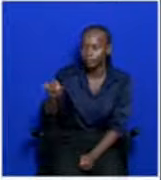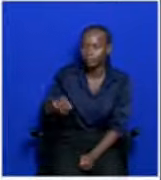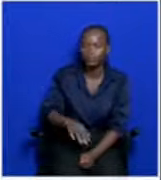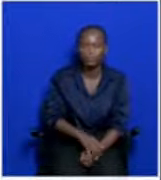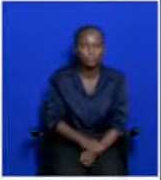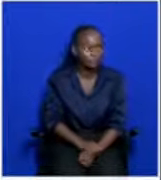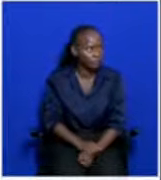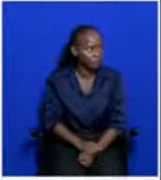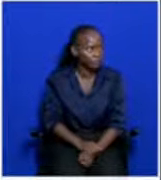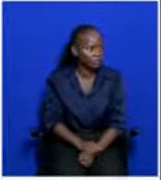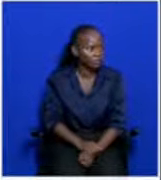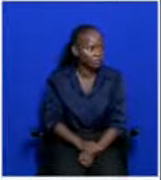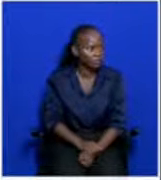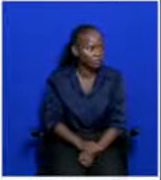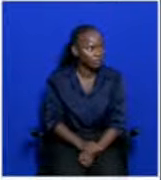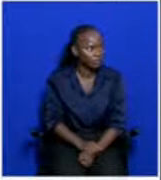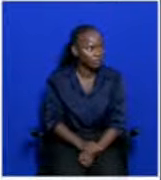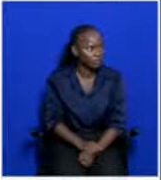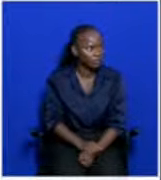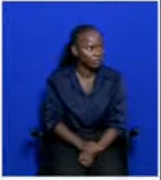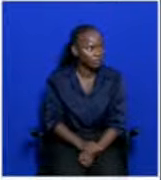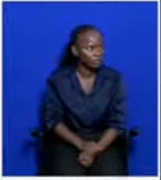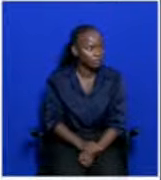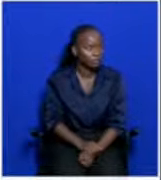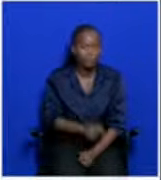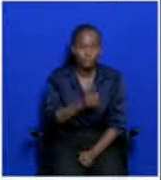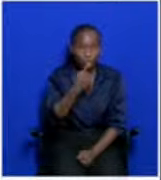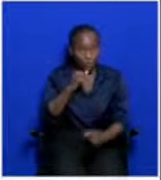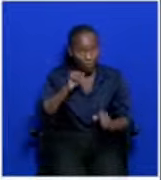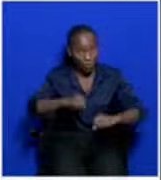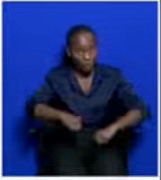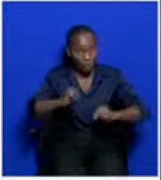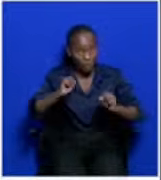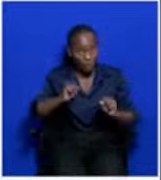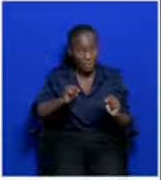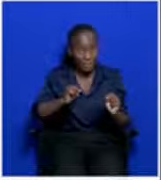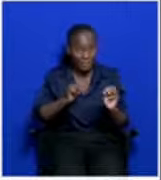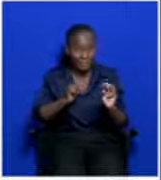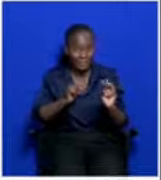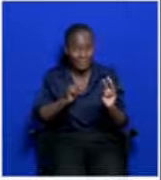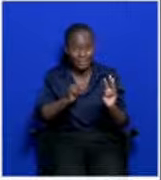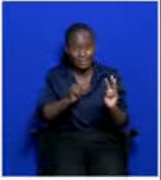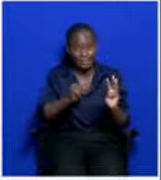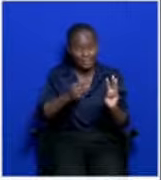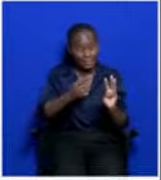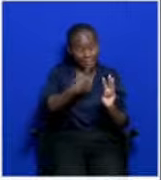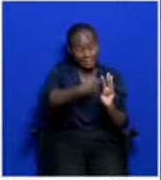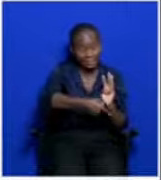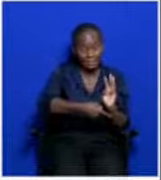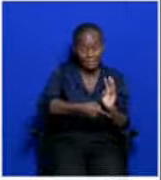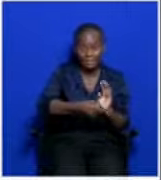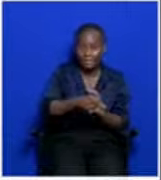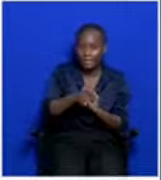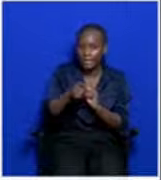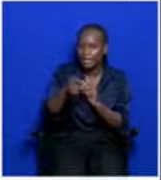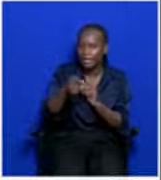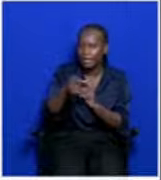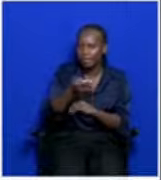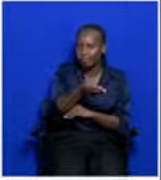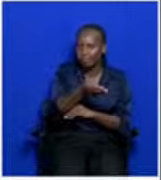confirm that these are the members of EMPD who undertook this quote-unquote